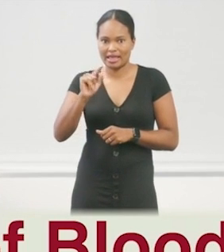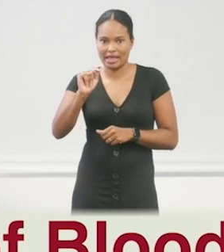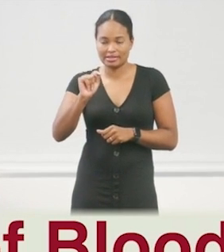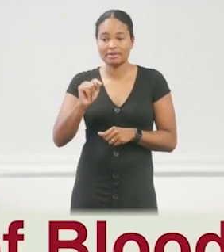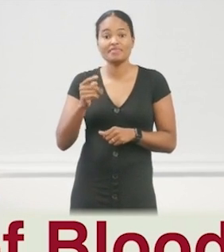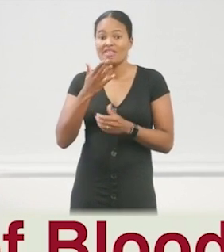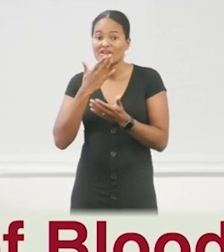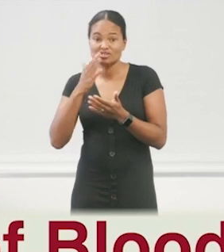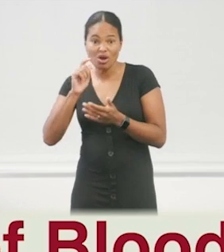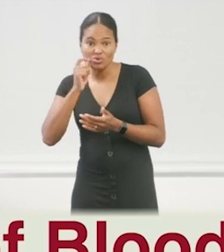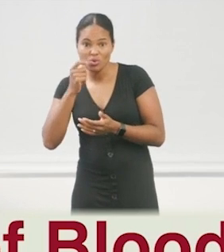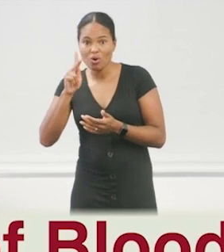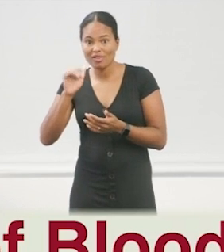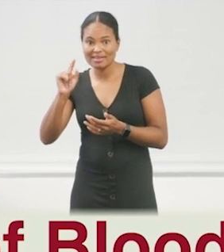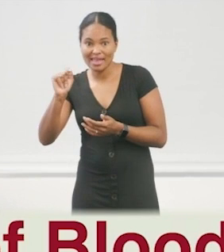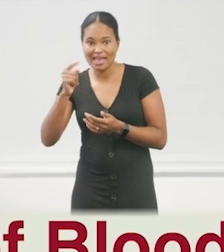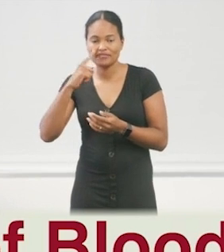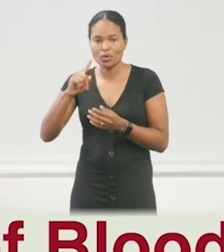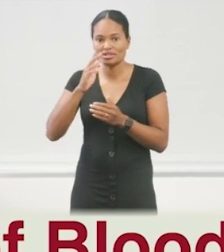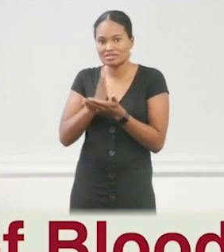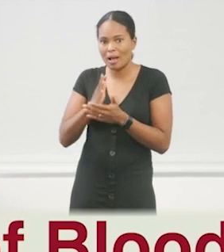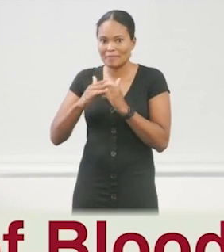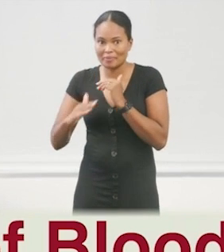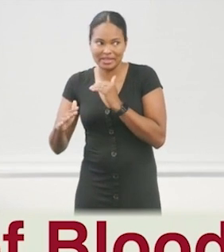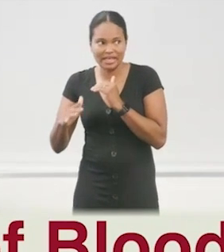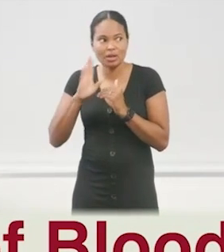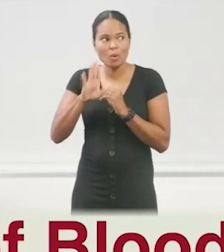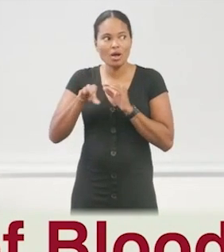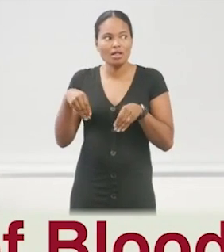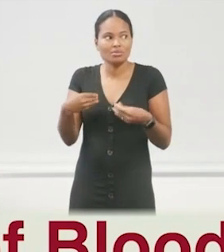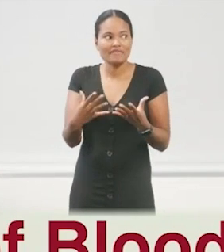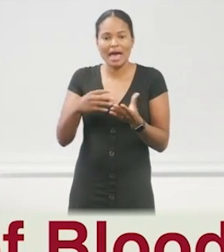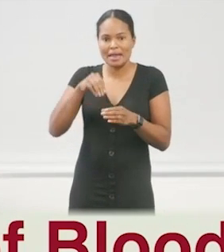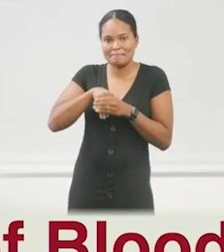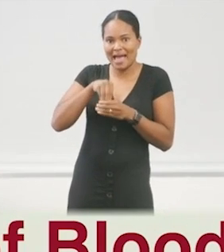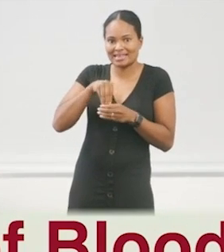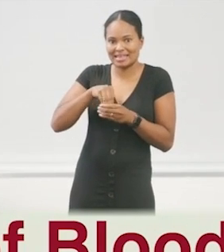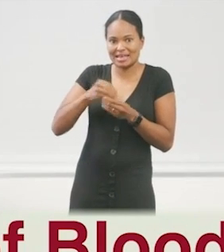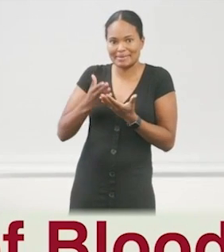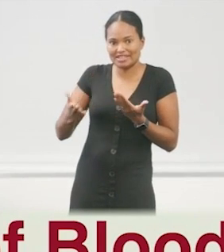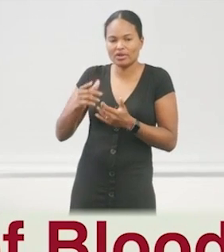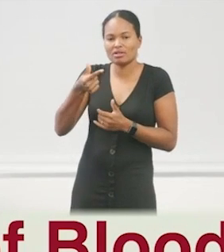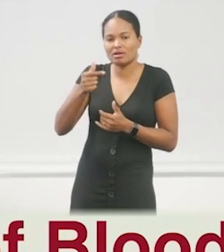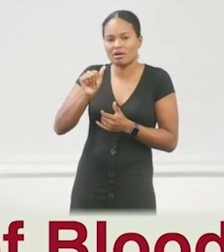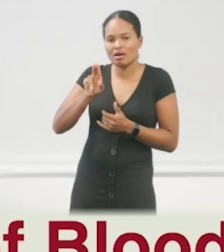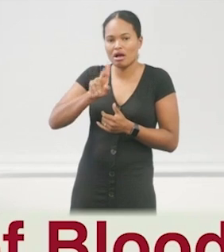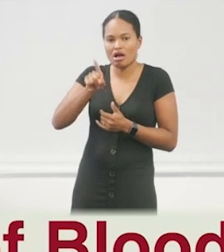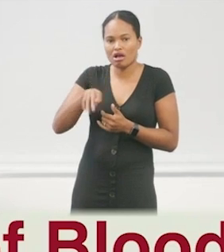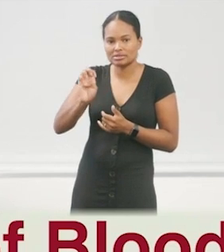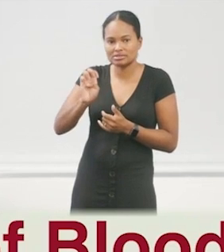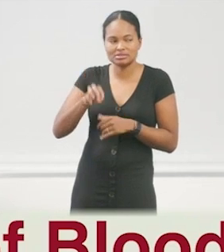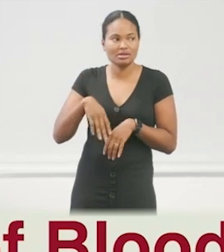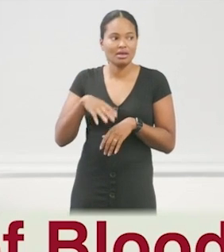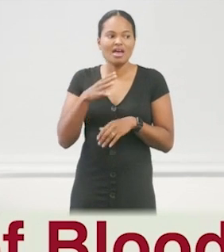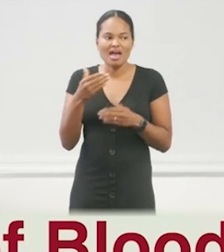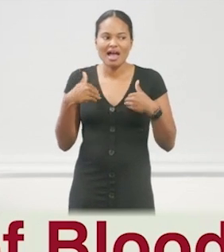they give you packing materials. There are combat gauze or quick clot. There's agents